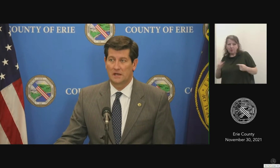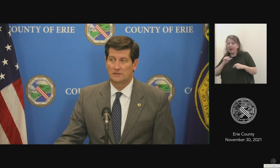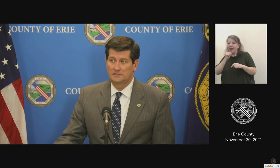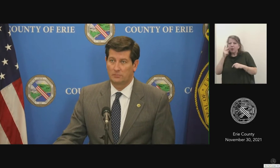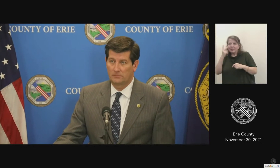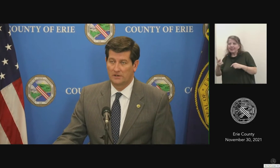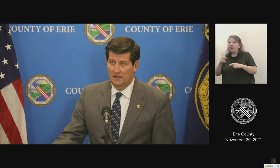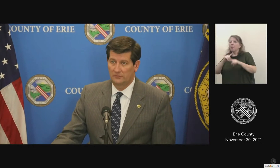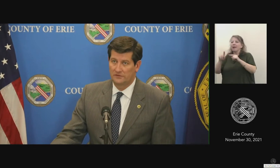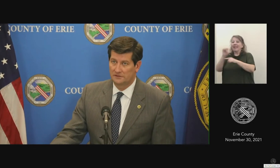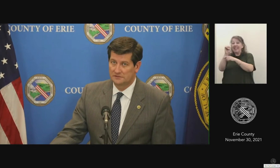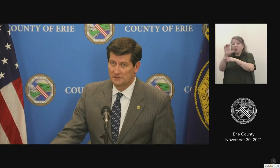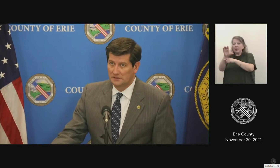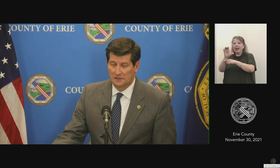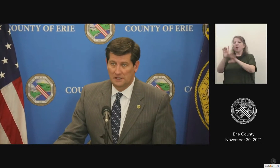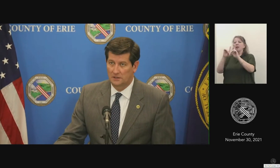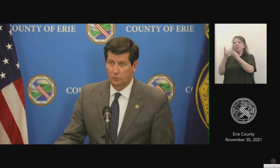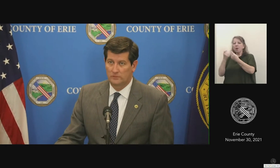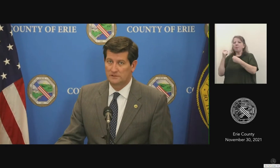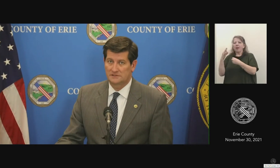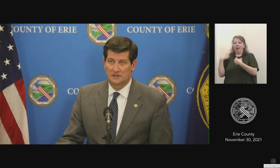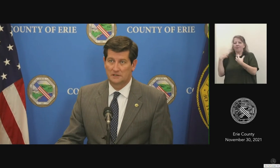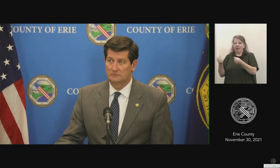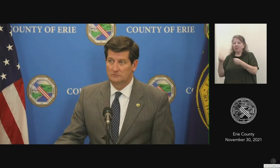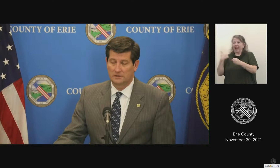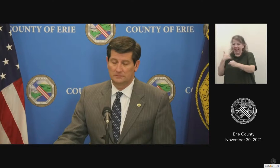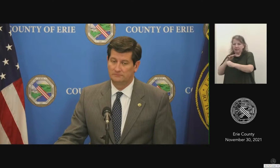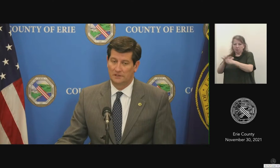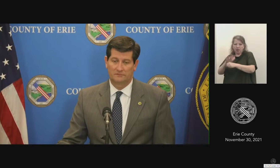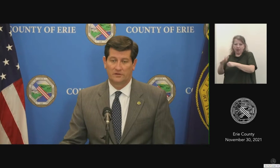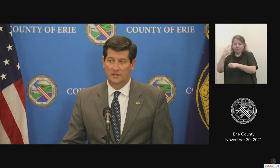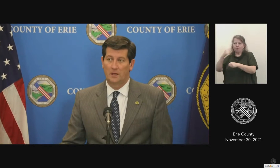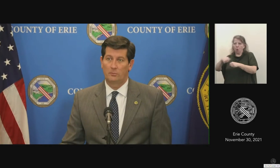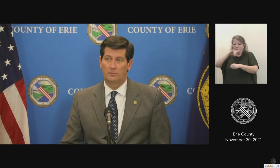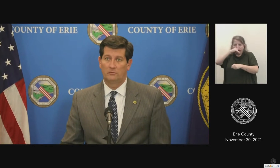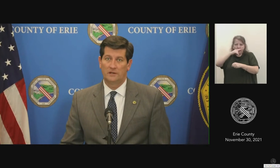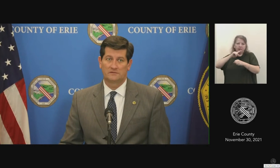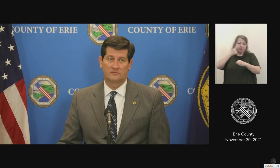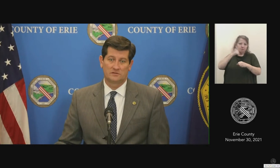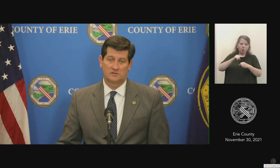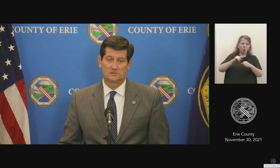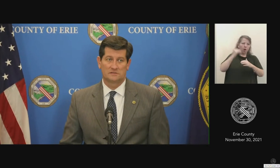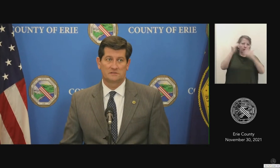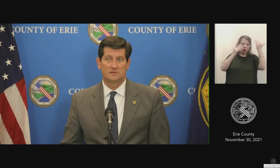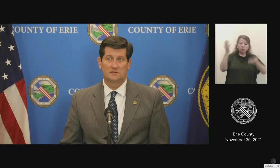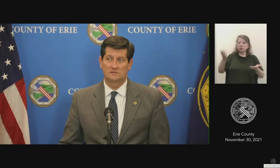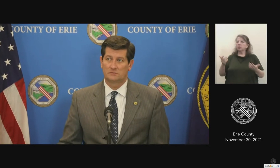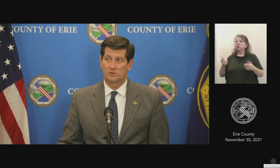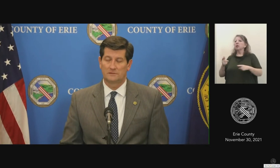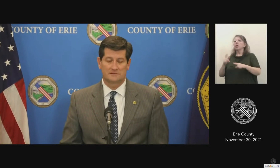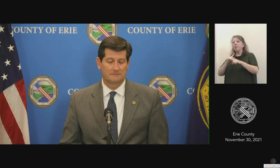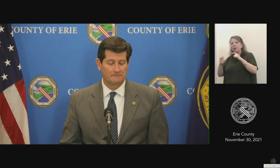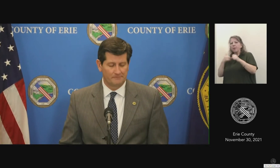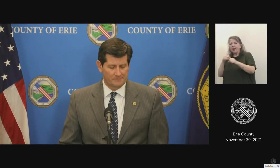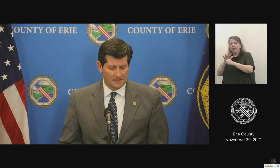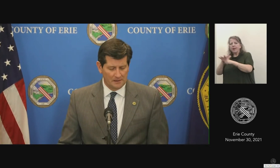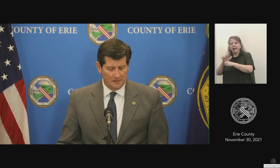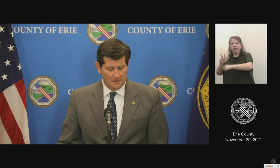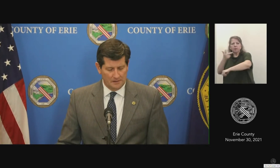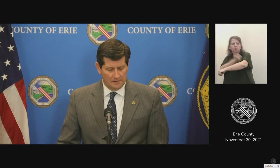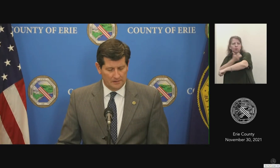but the county Department of Health does. Our appointments are filling up, but we have sufficient doses to meet those appointments.